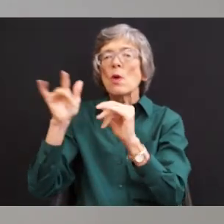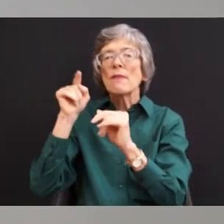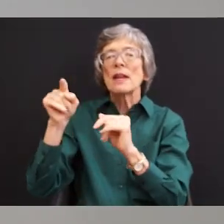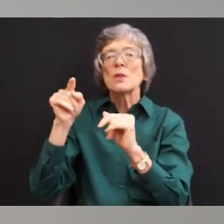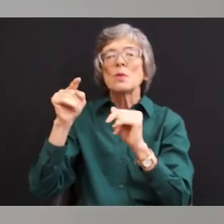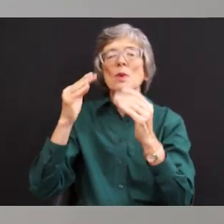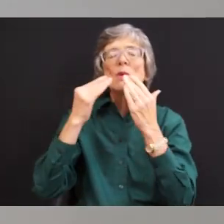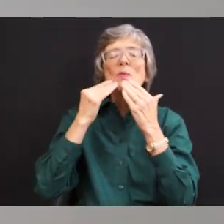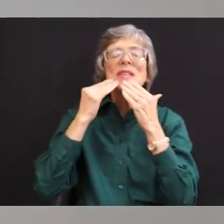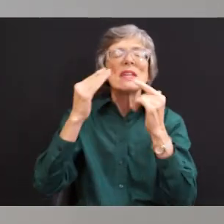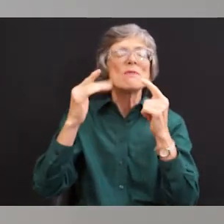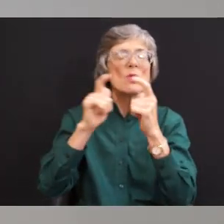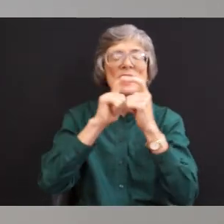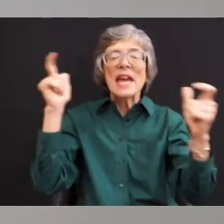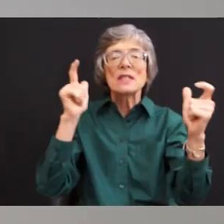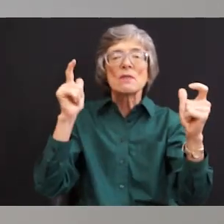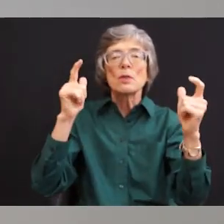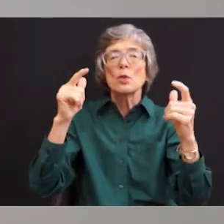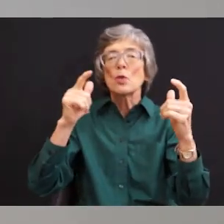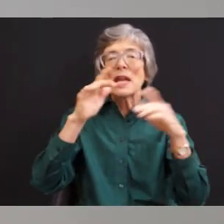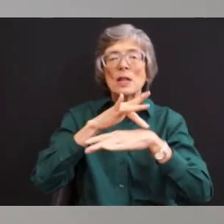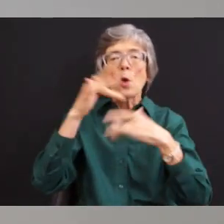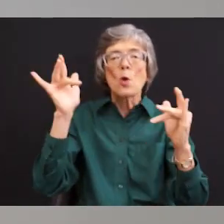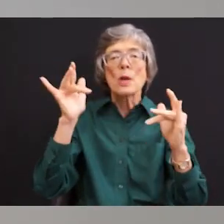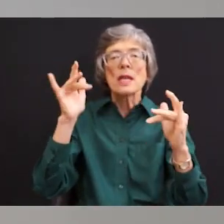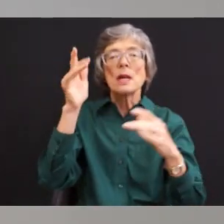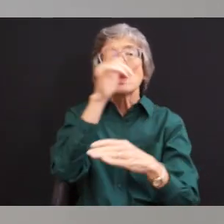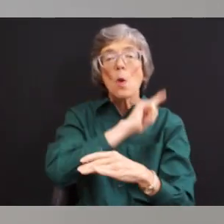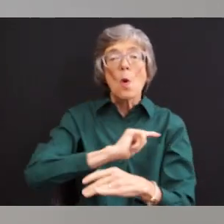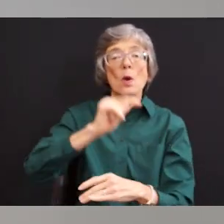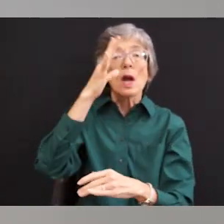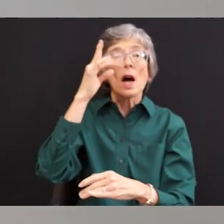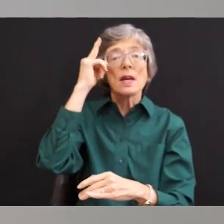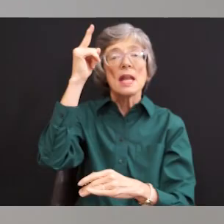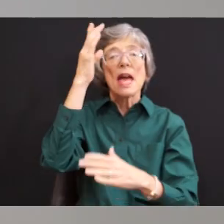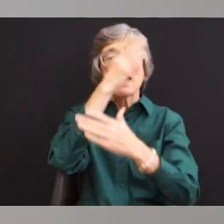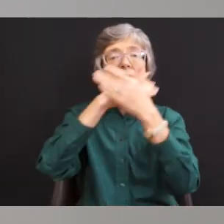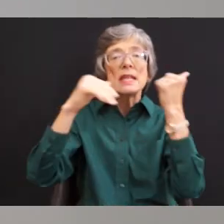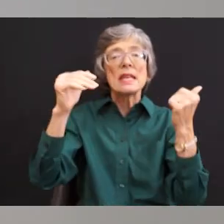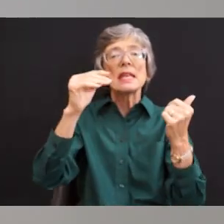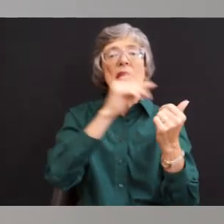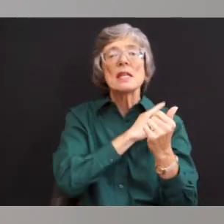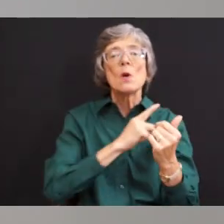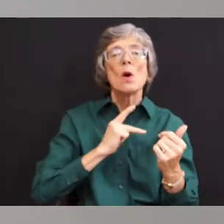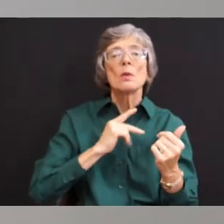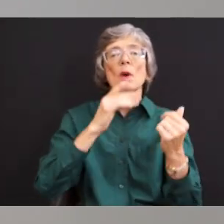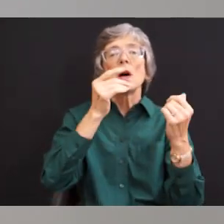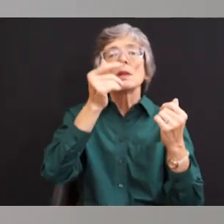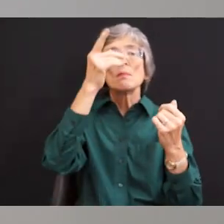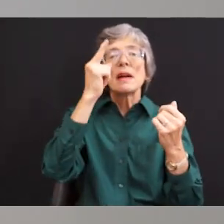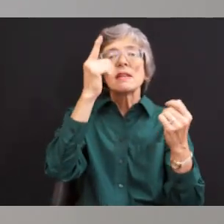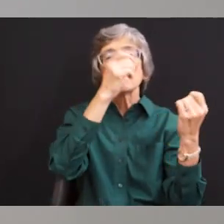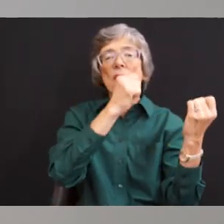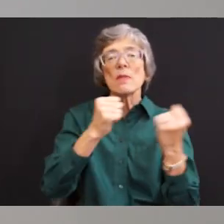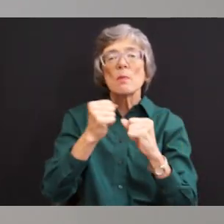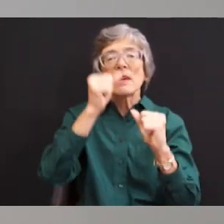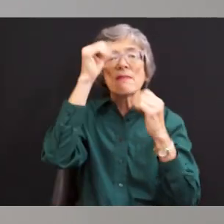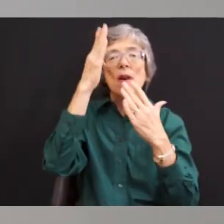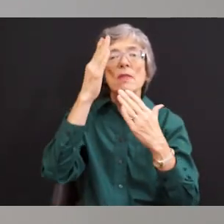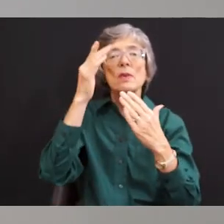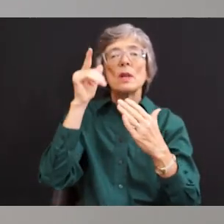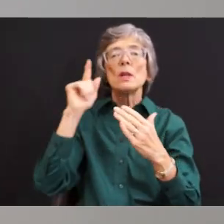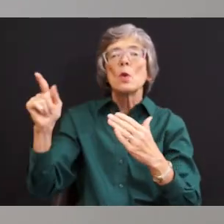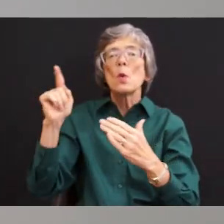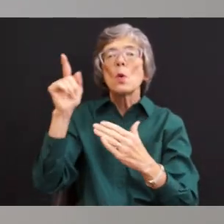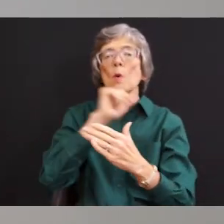you. We give you thanks for your great glory. Lord God, heavenly King, O God, almighty Father, Lord